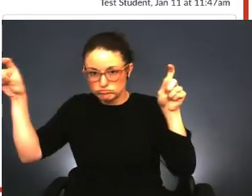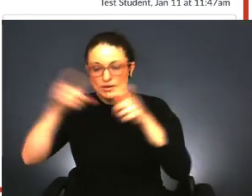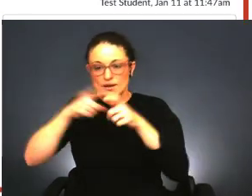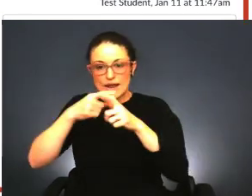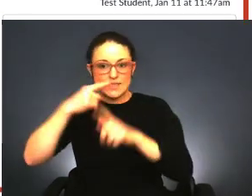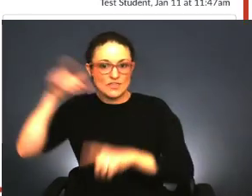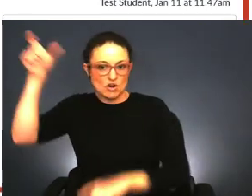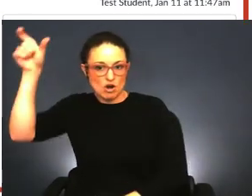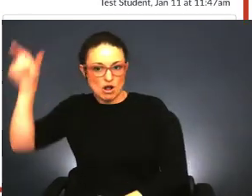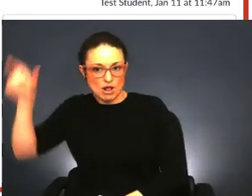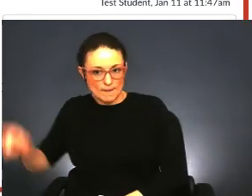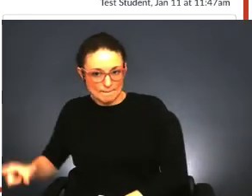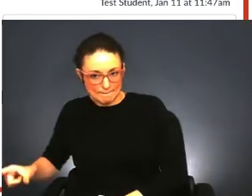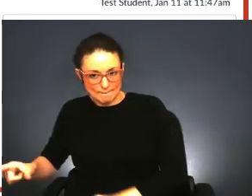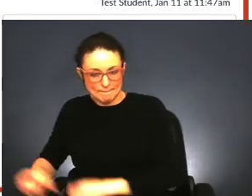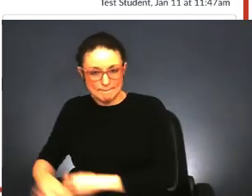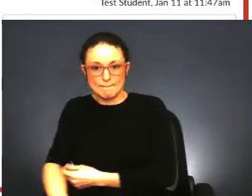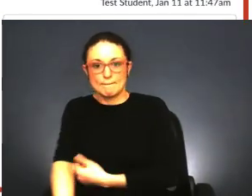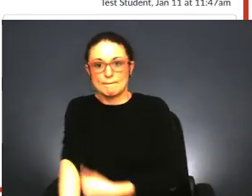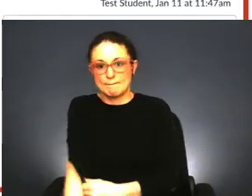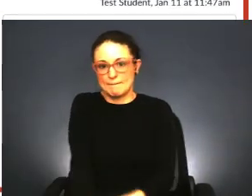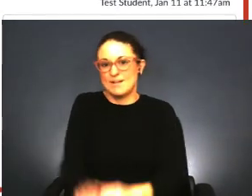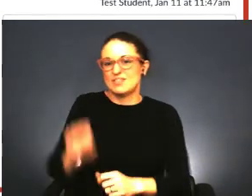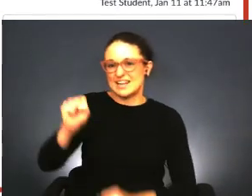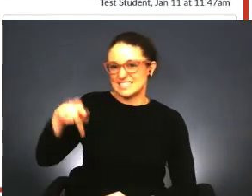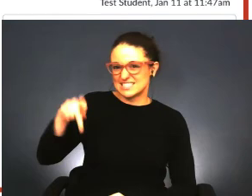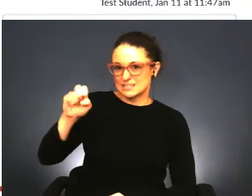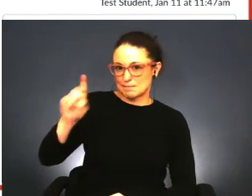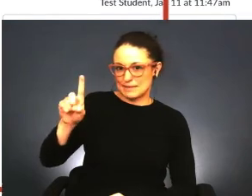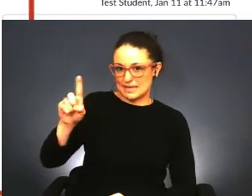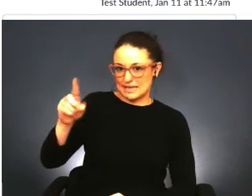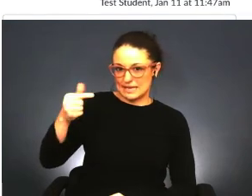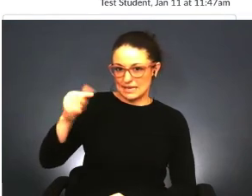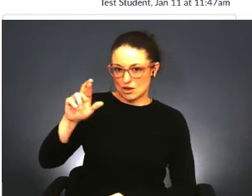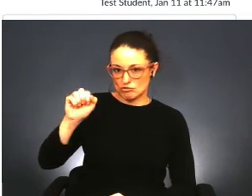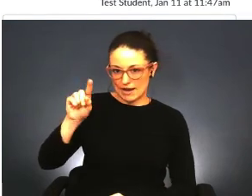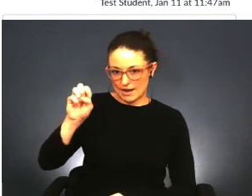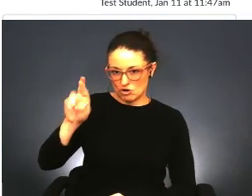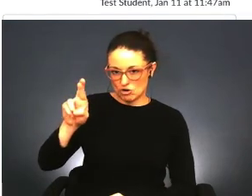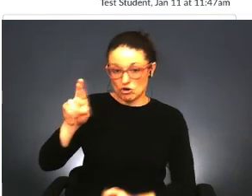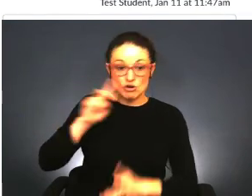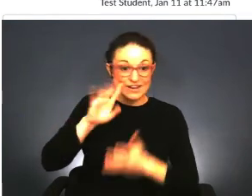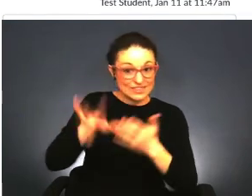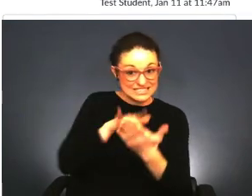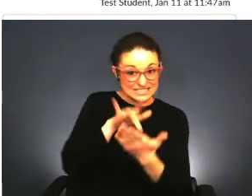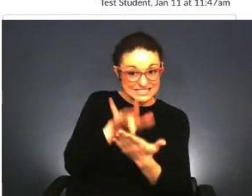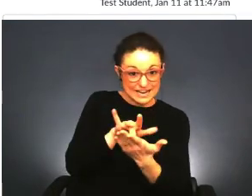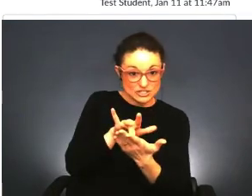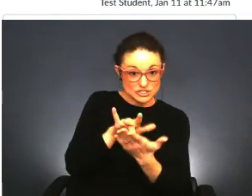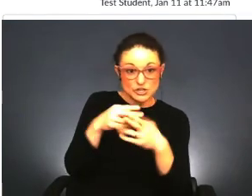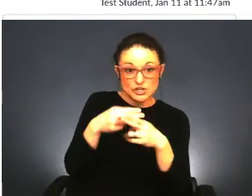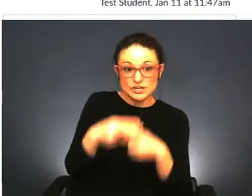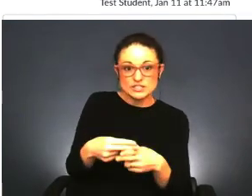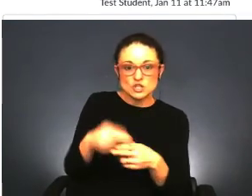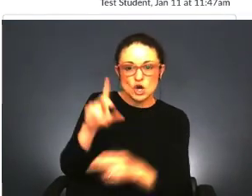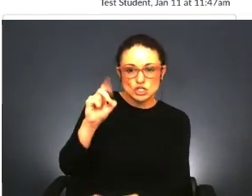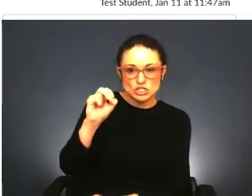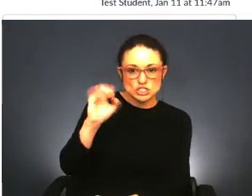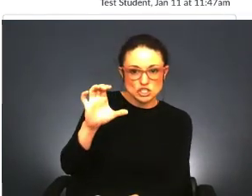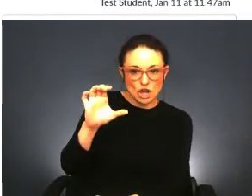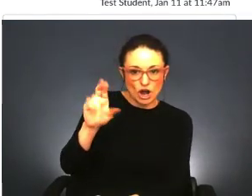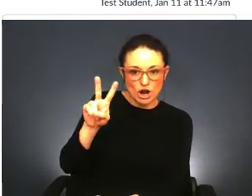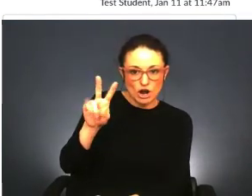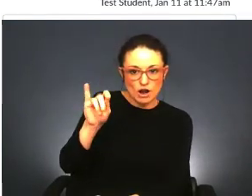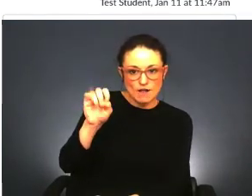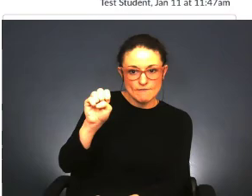right. That's SpeedGrader. In the center, this is called Doc Viewer, and that's why you have a